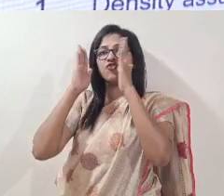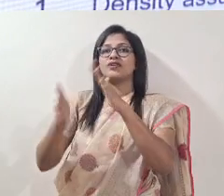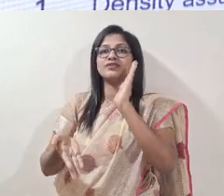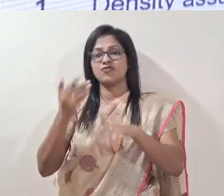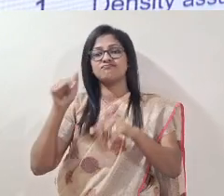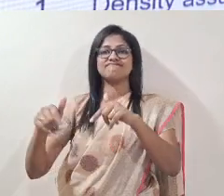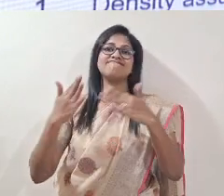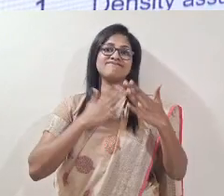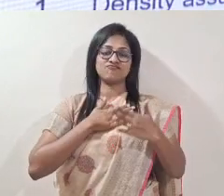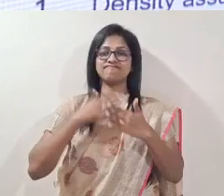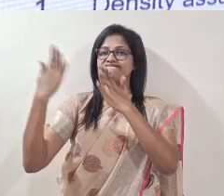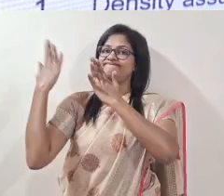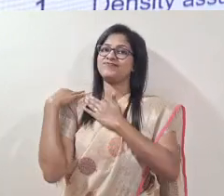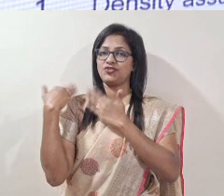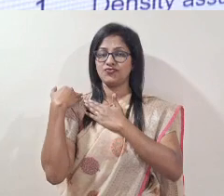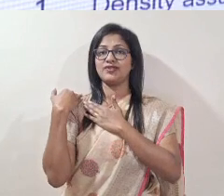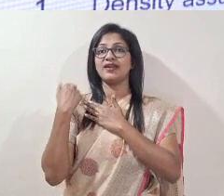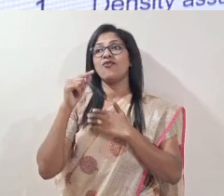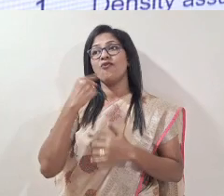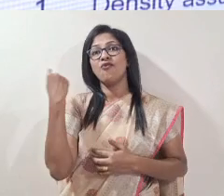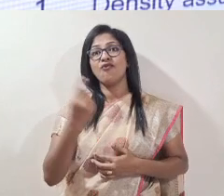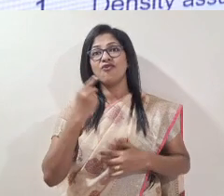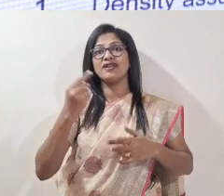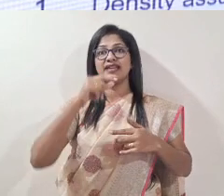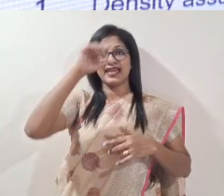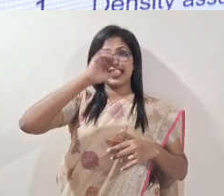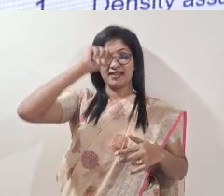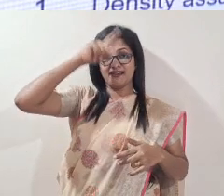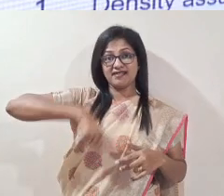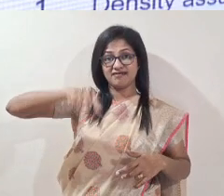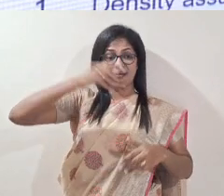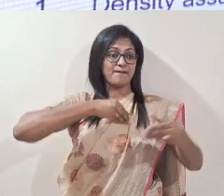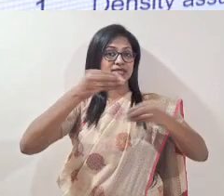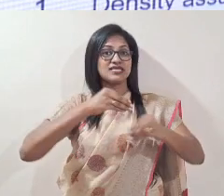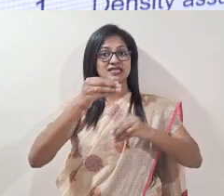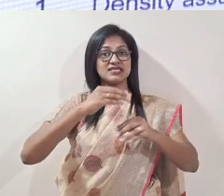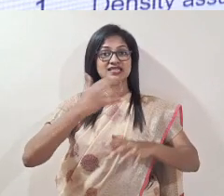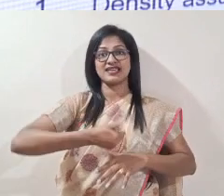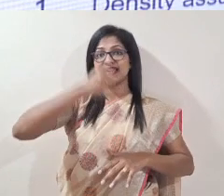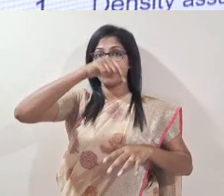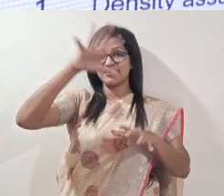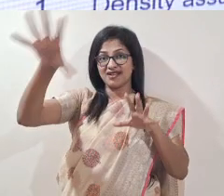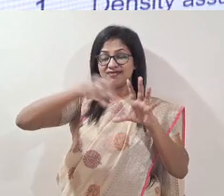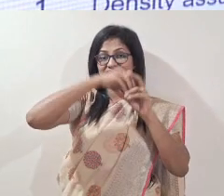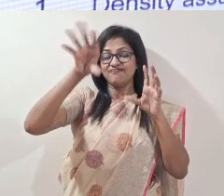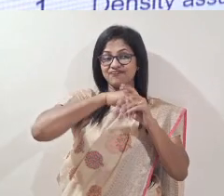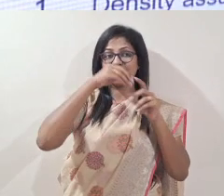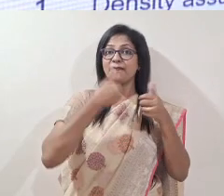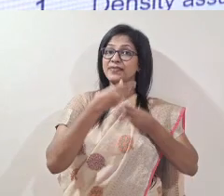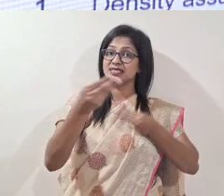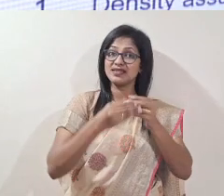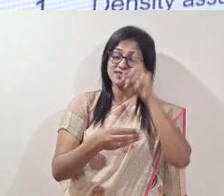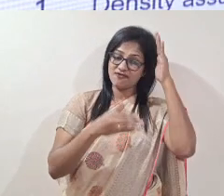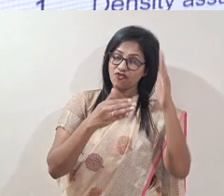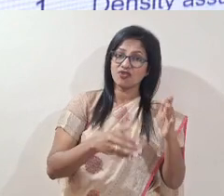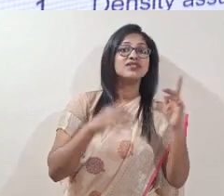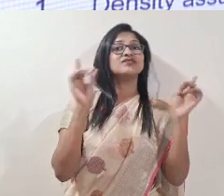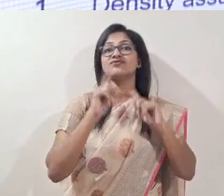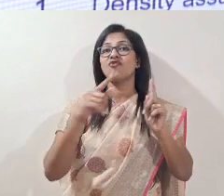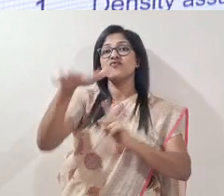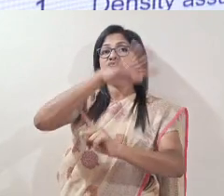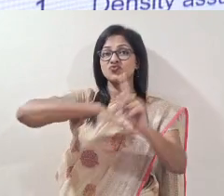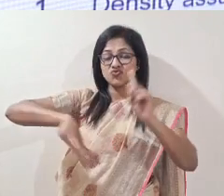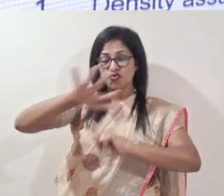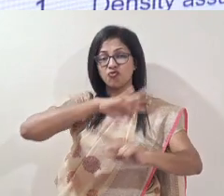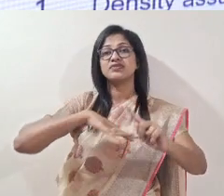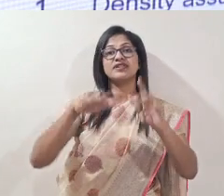duty. Rather than just making India as a business capital, we need to move to make India as a socially